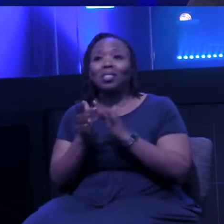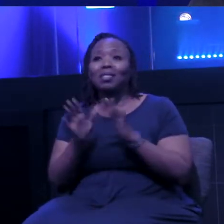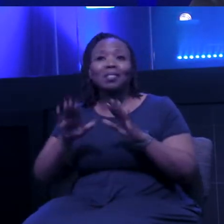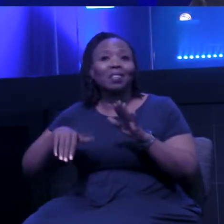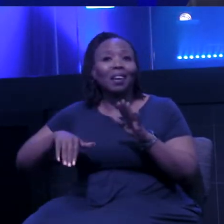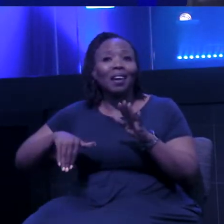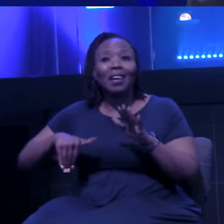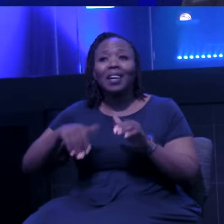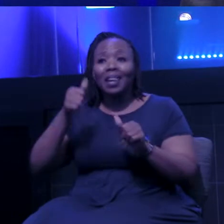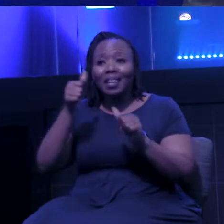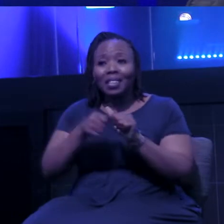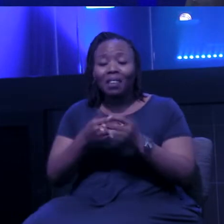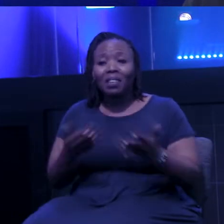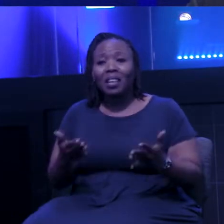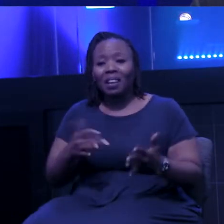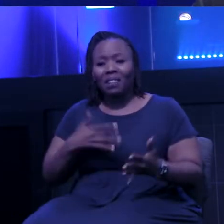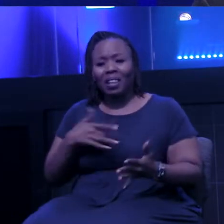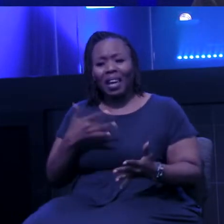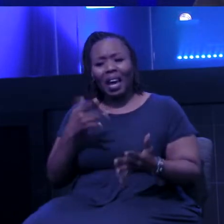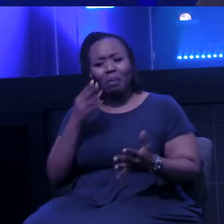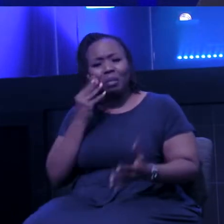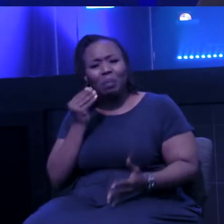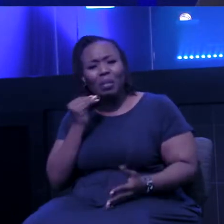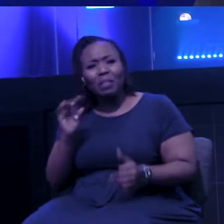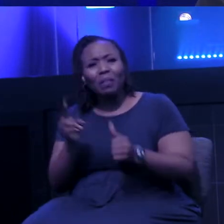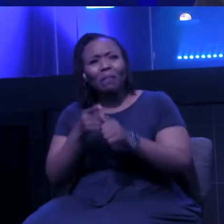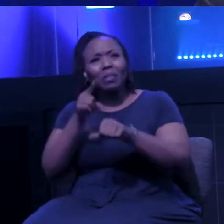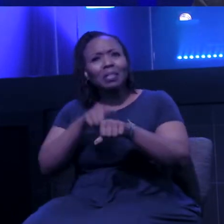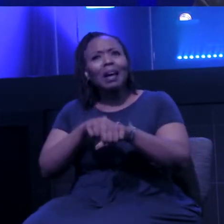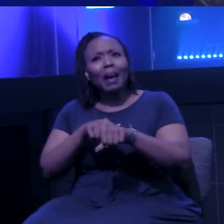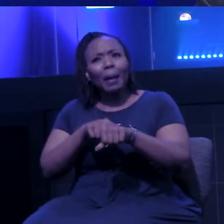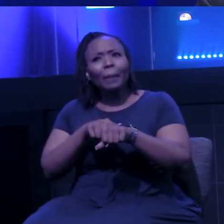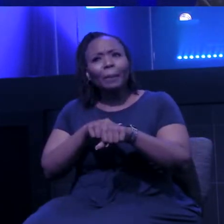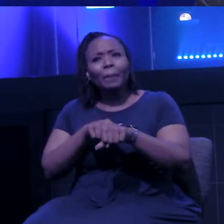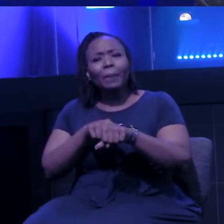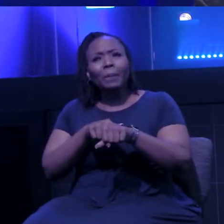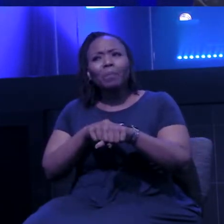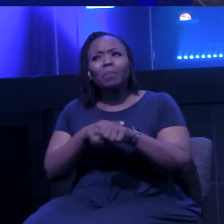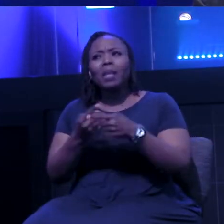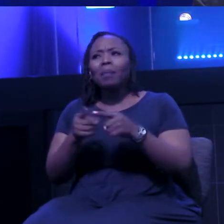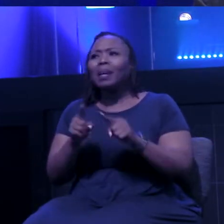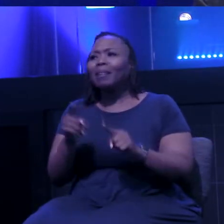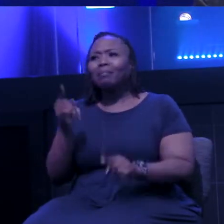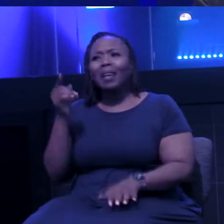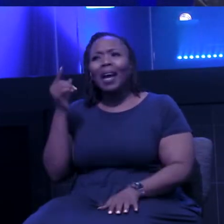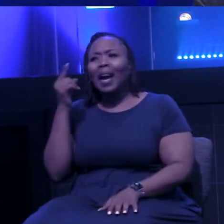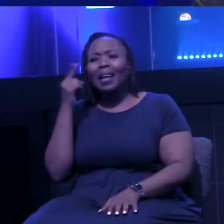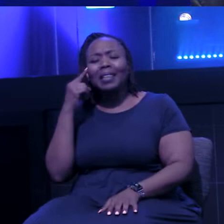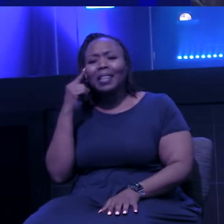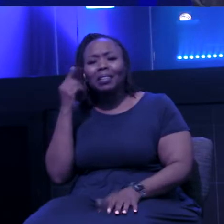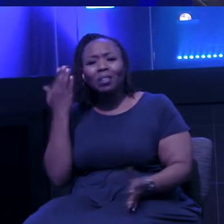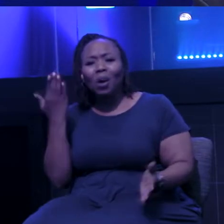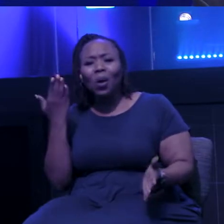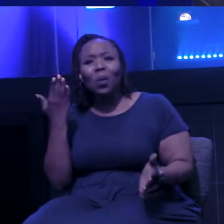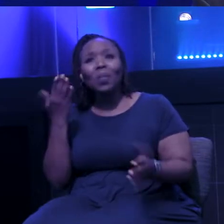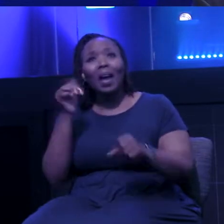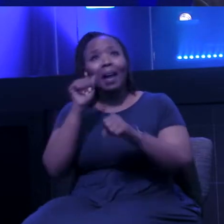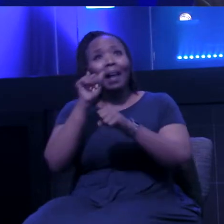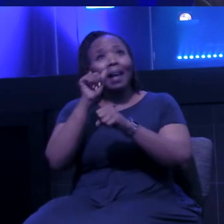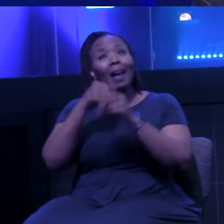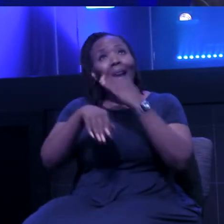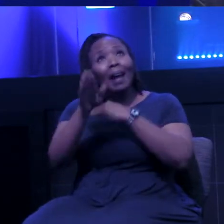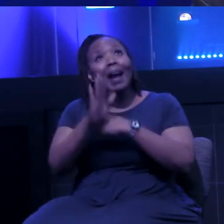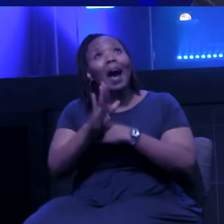because everything felt like I was experiencing for the first time. But I didn't know that while God was working in